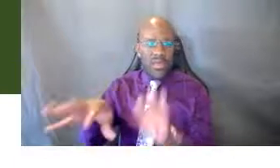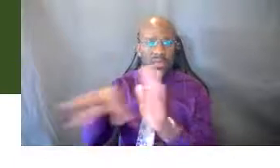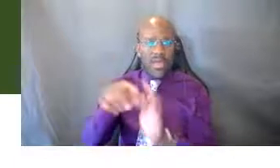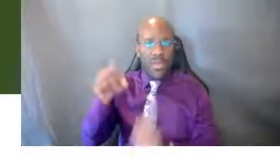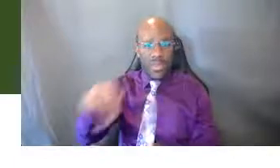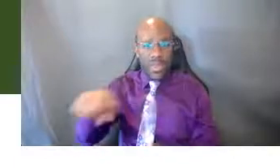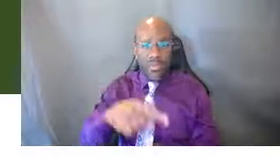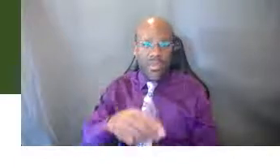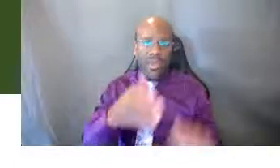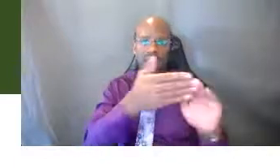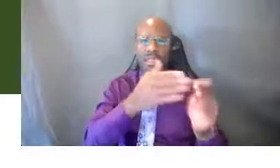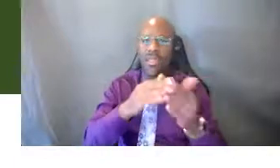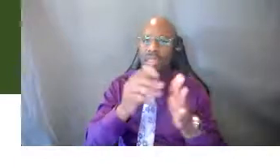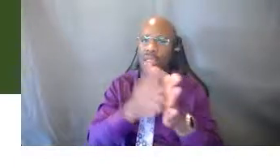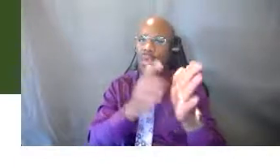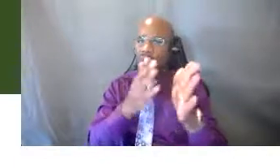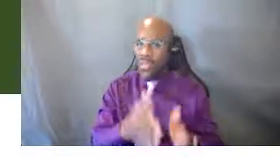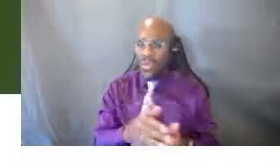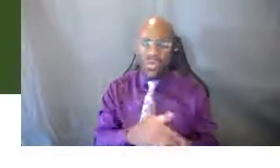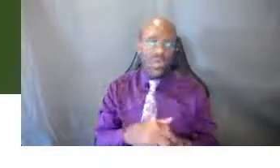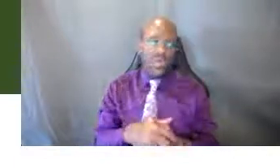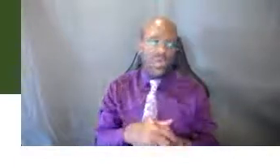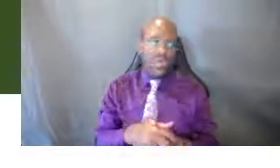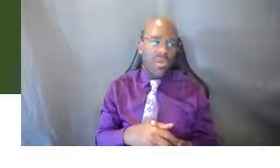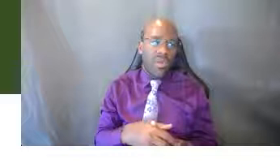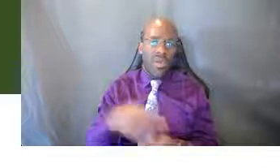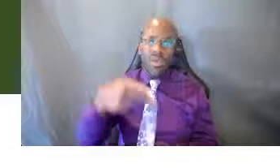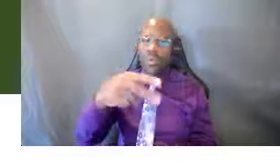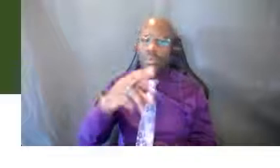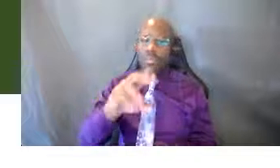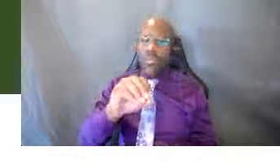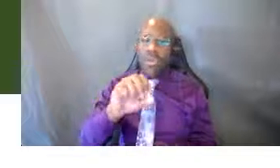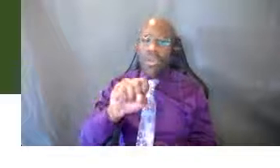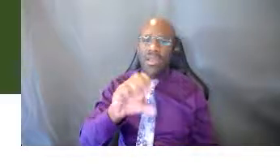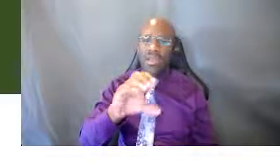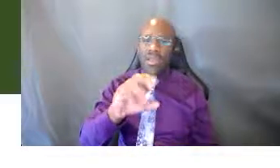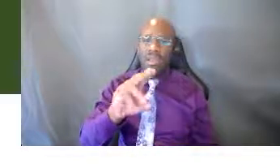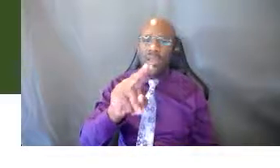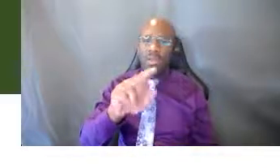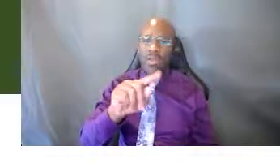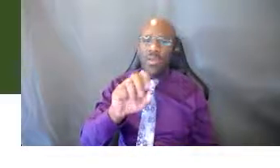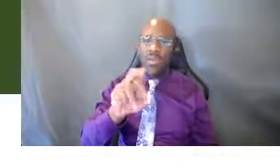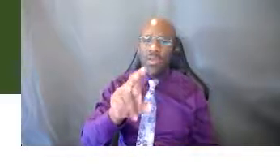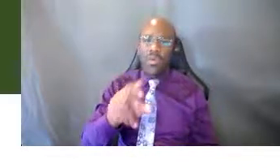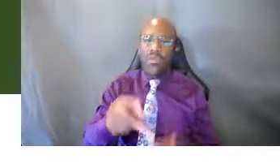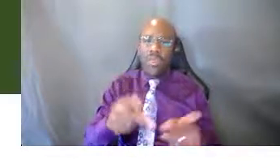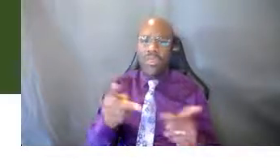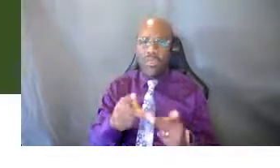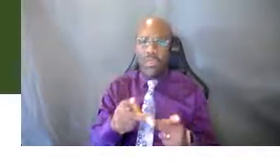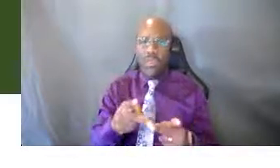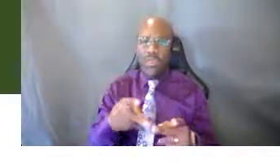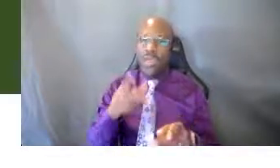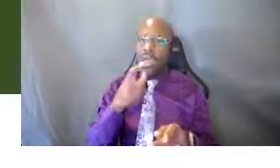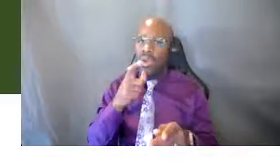prosecutor, or city prosecutor. A lot of those prosecutor positions are elected positions. Voting